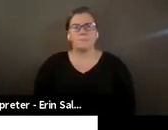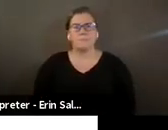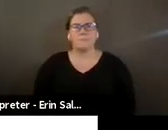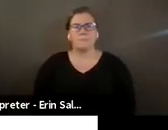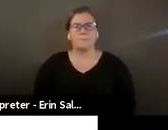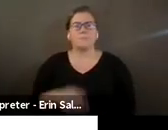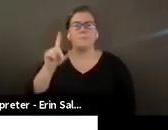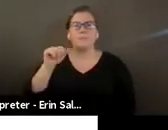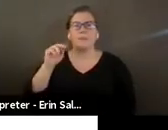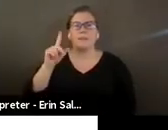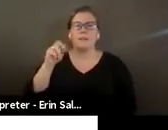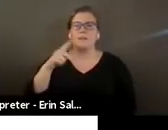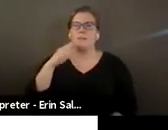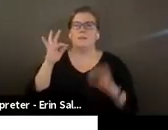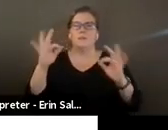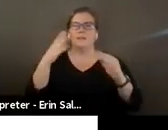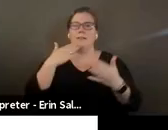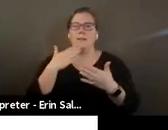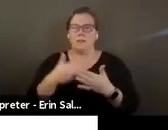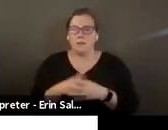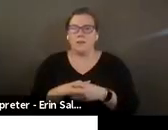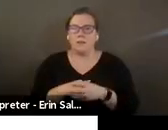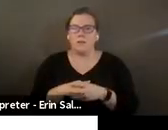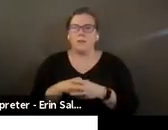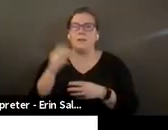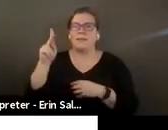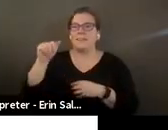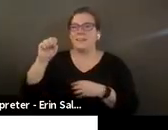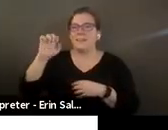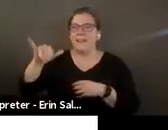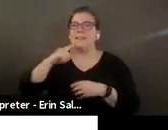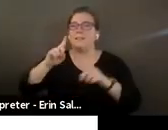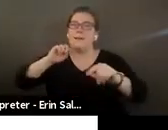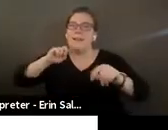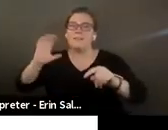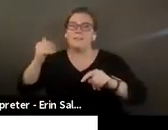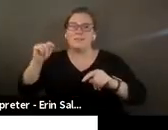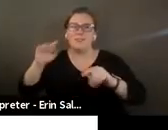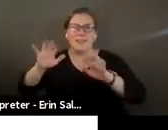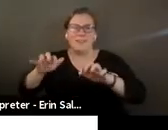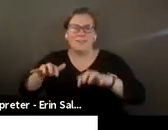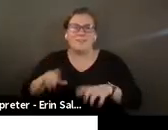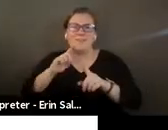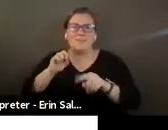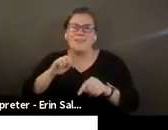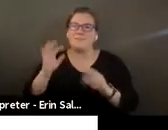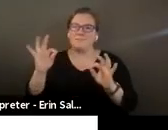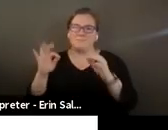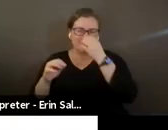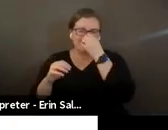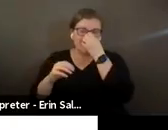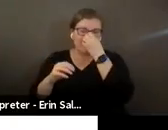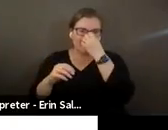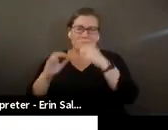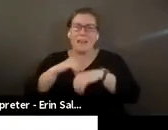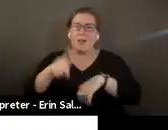Awesome. Thank you. And I see that Casey Brovan has been answering some questions in the chat box. First being, how long can you